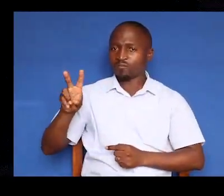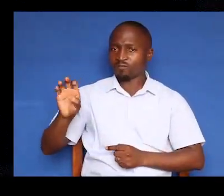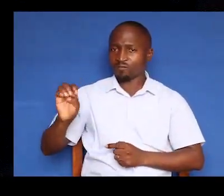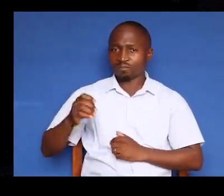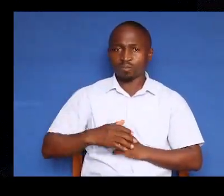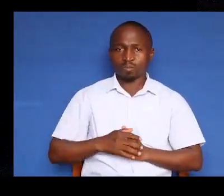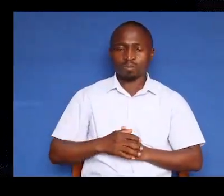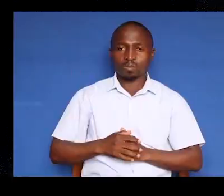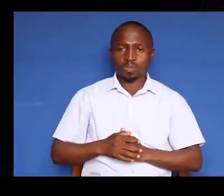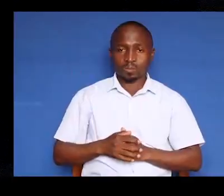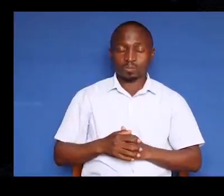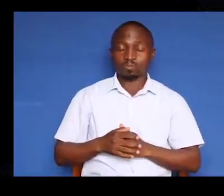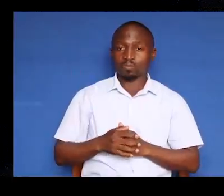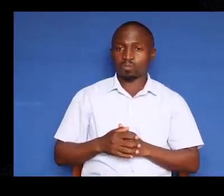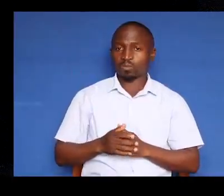tax